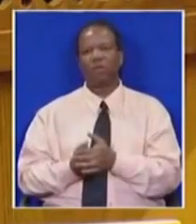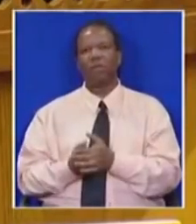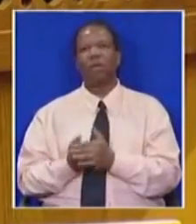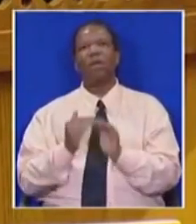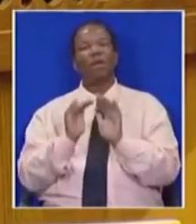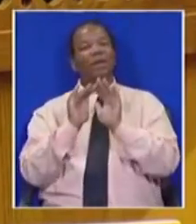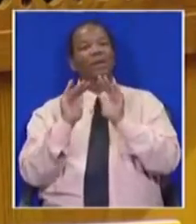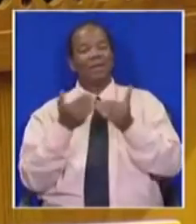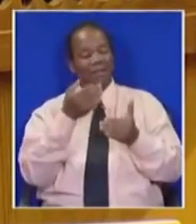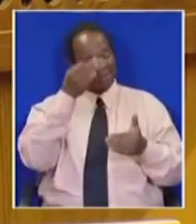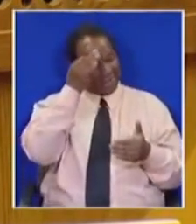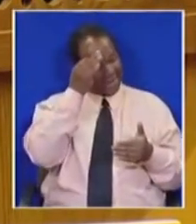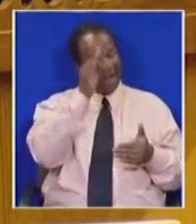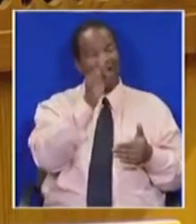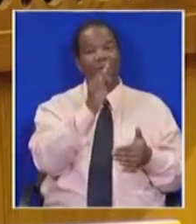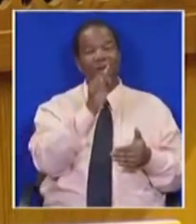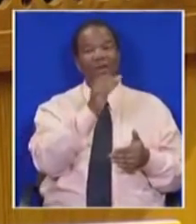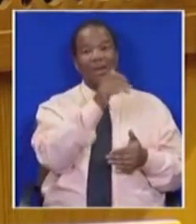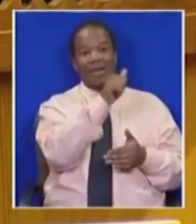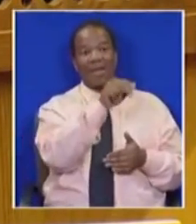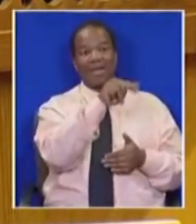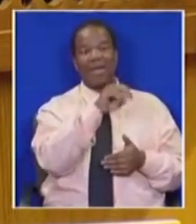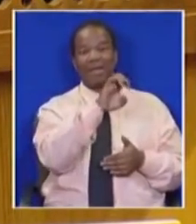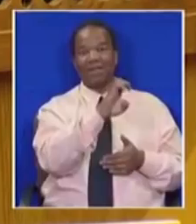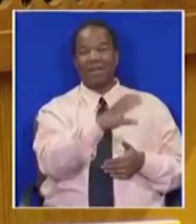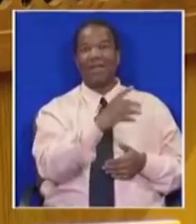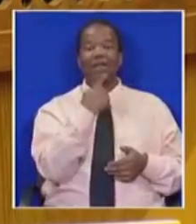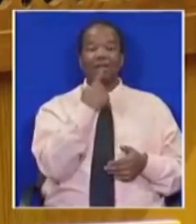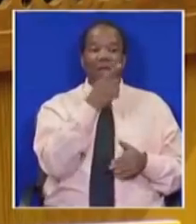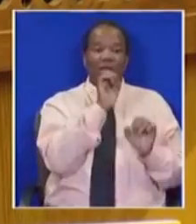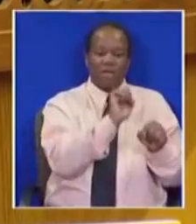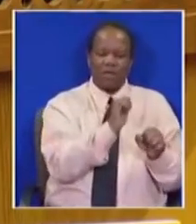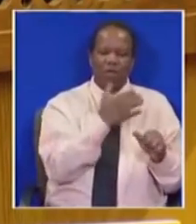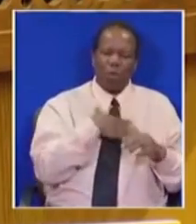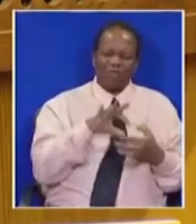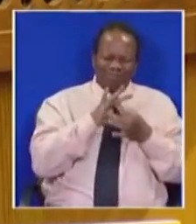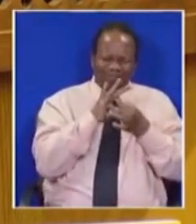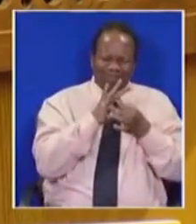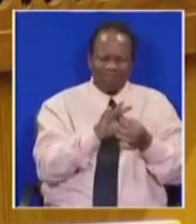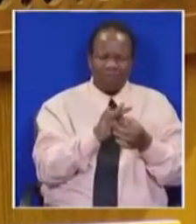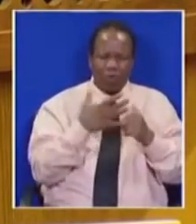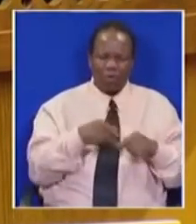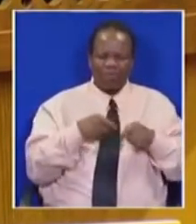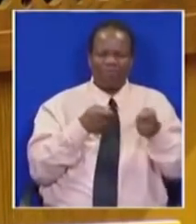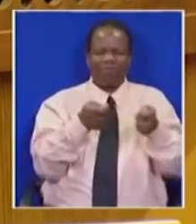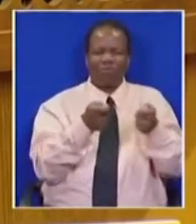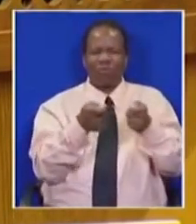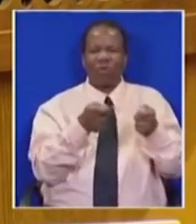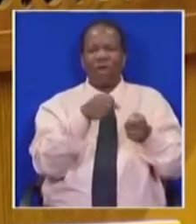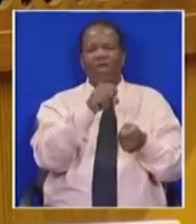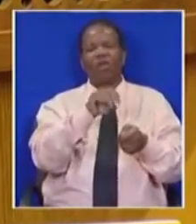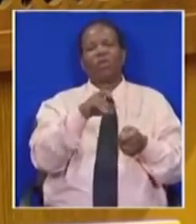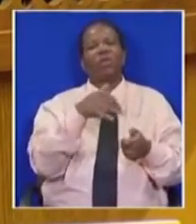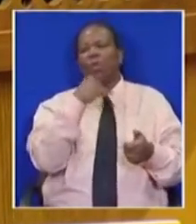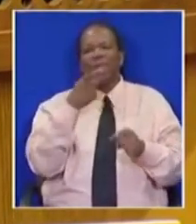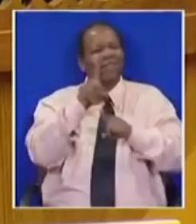been dogmatically committed to state retaining control over SOEs, no matter what their performance is. Mr.